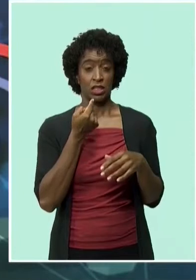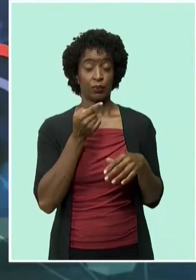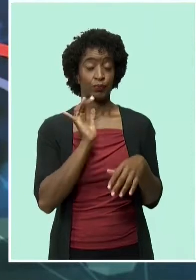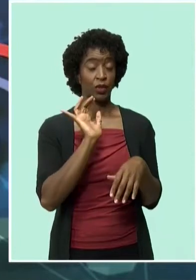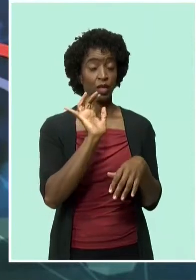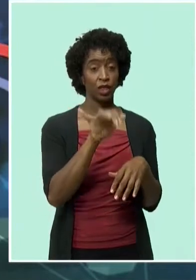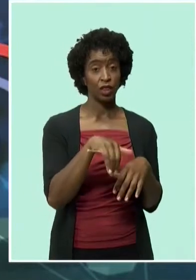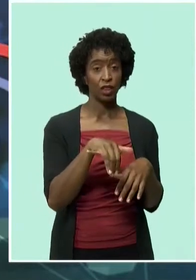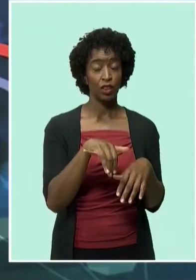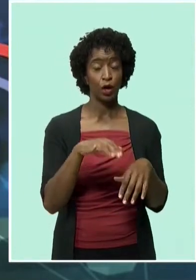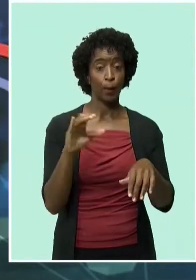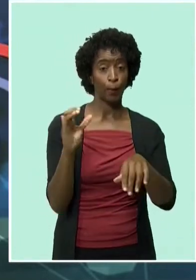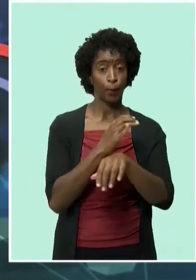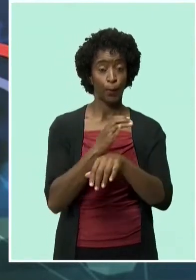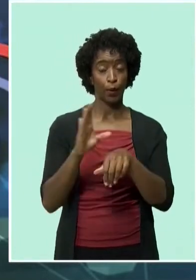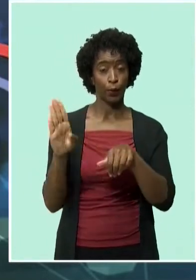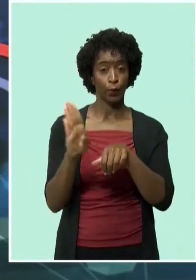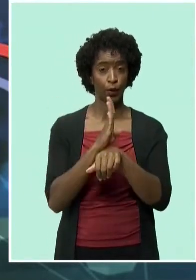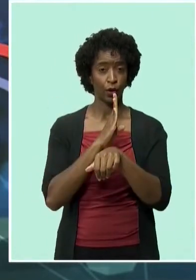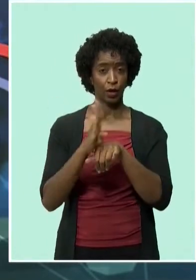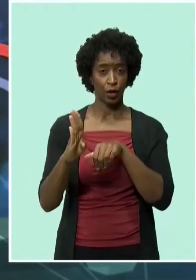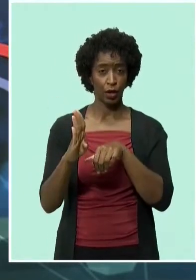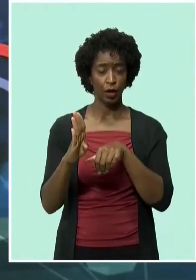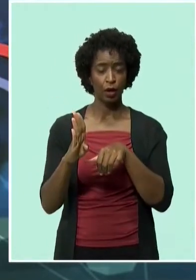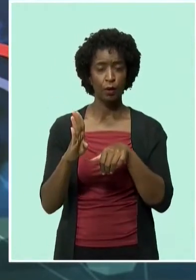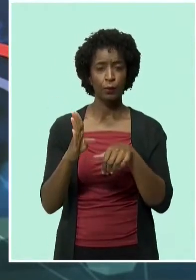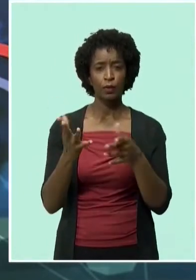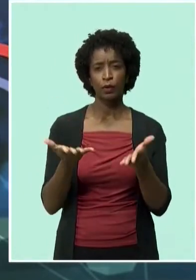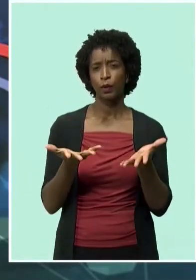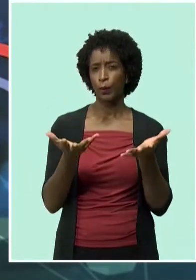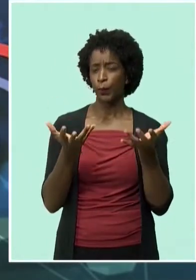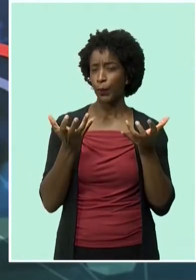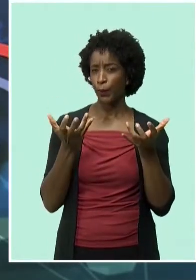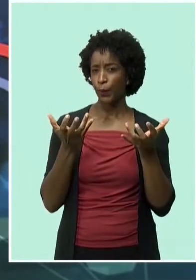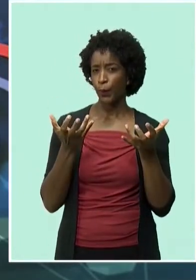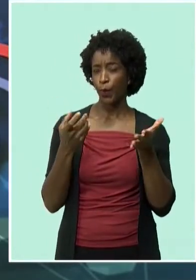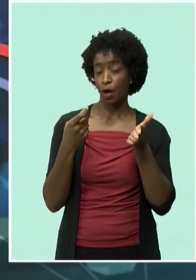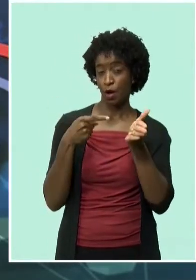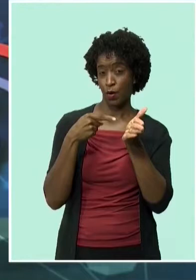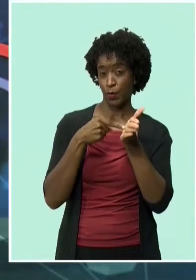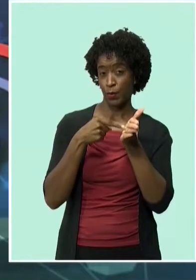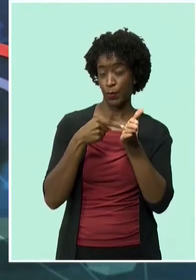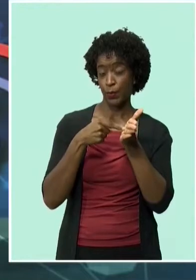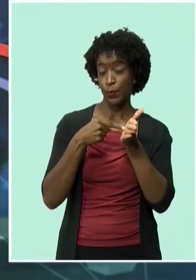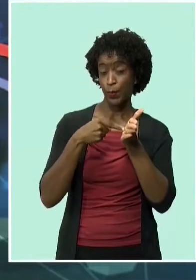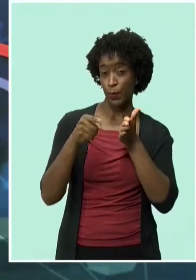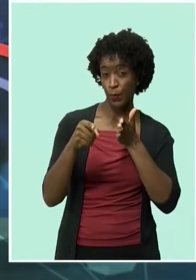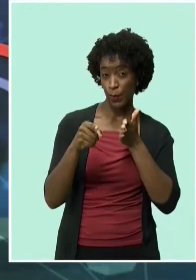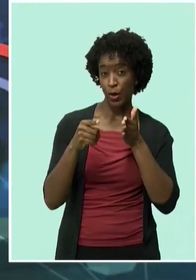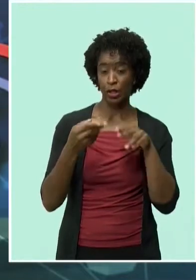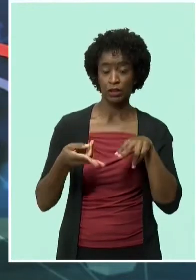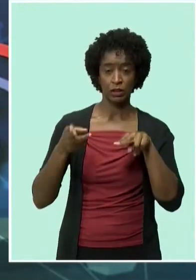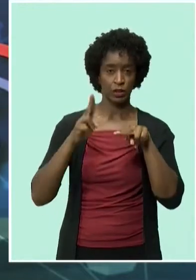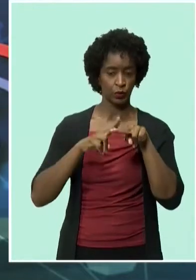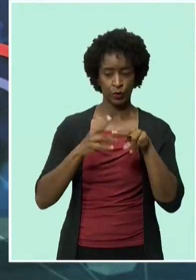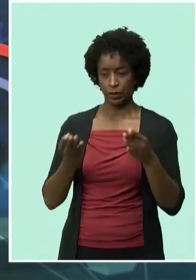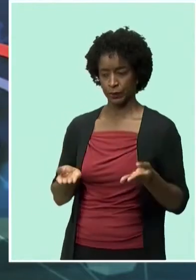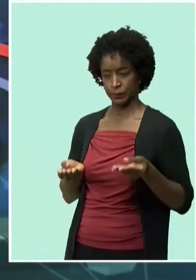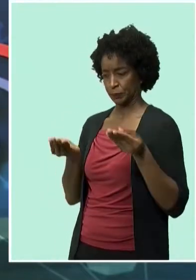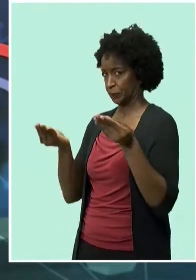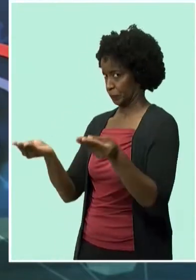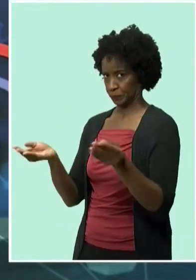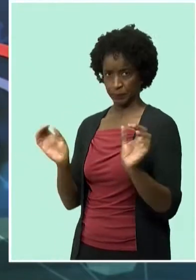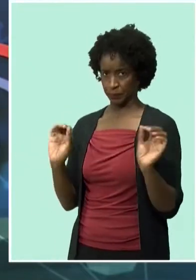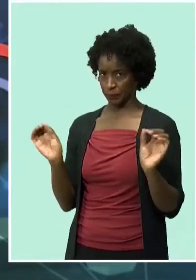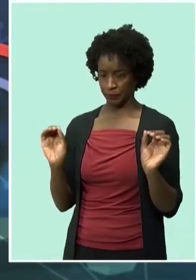power company's application for approval of depreciation rate and depreciation policy has been rejected. Chairman Dr.